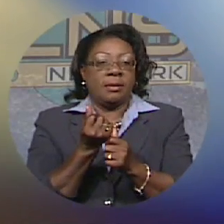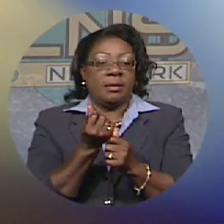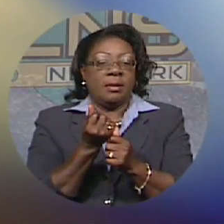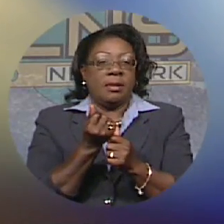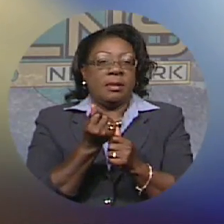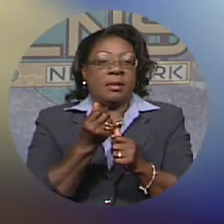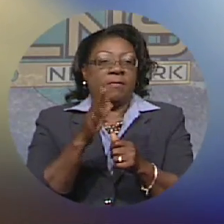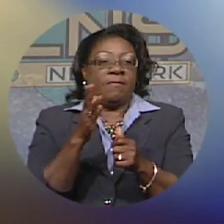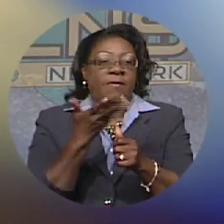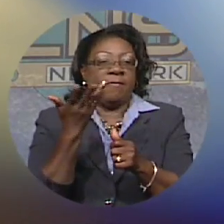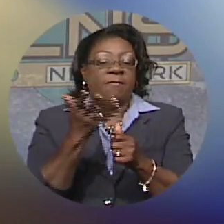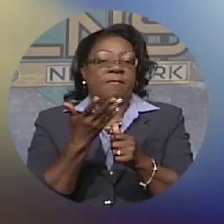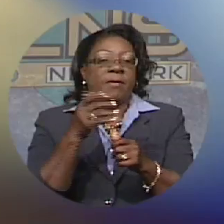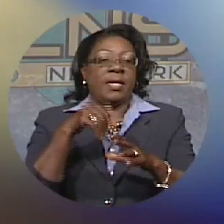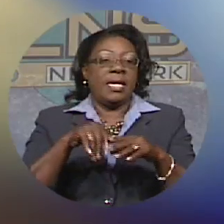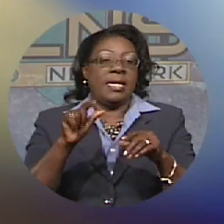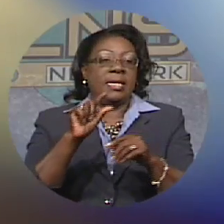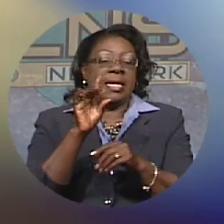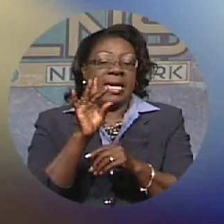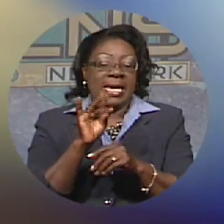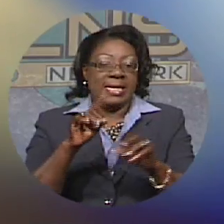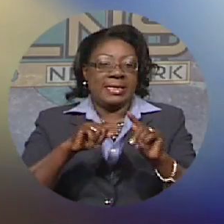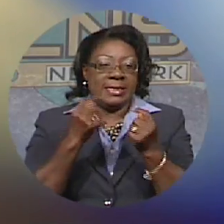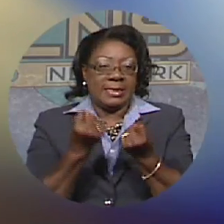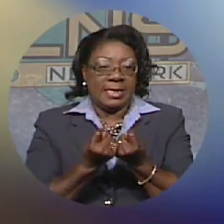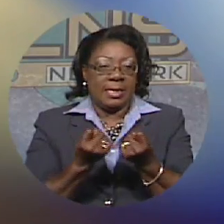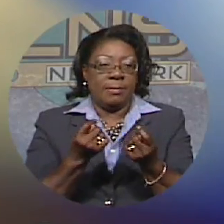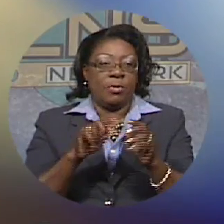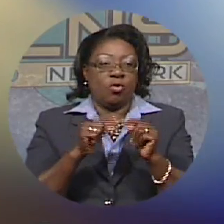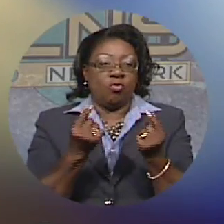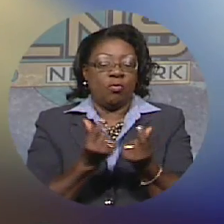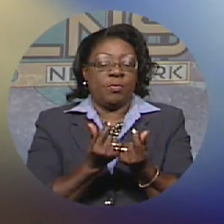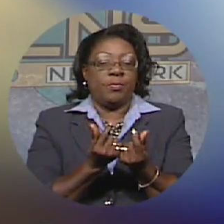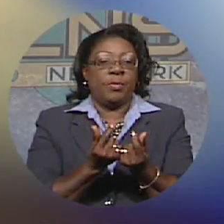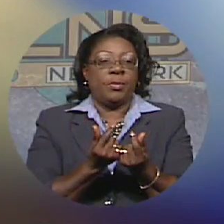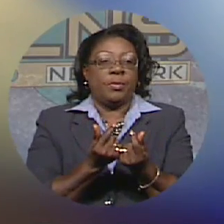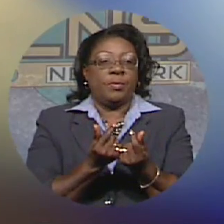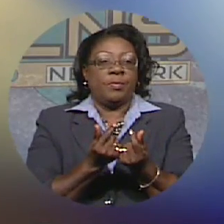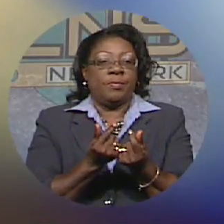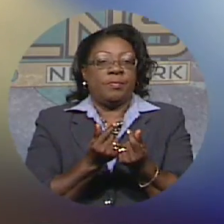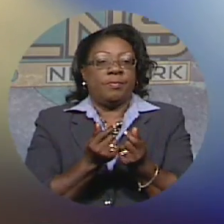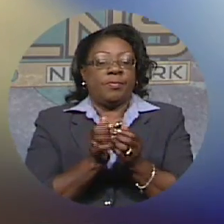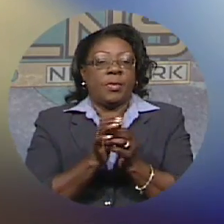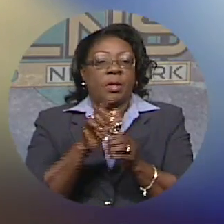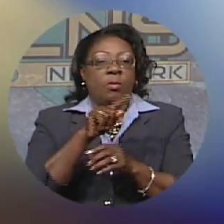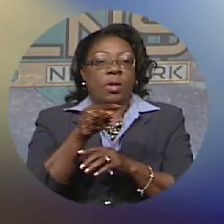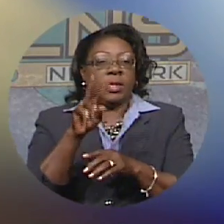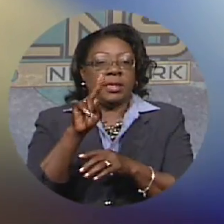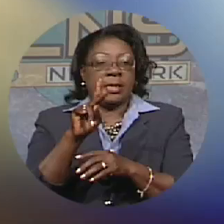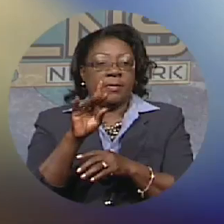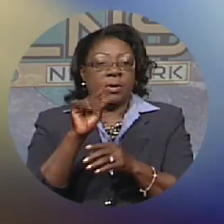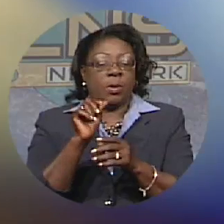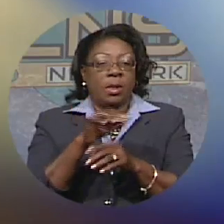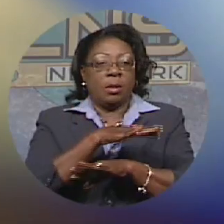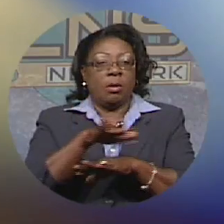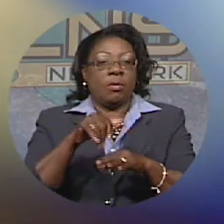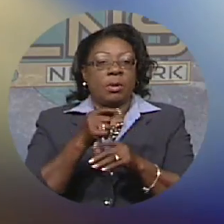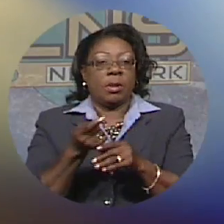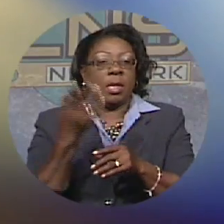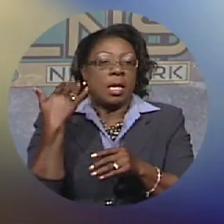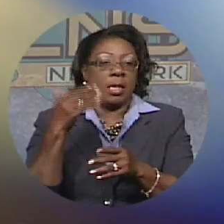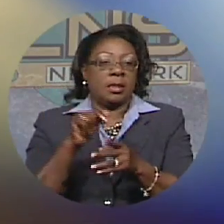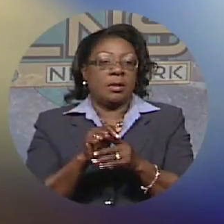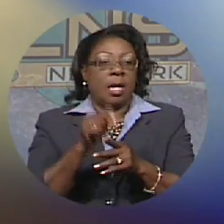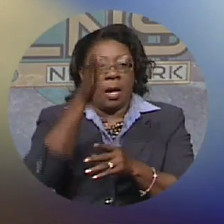currently 5th in the 8-team field, vying for the George Teal Trophy. They opened with a 31 over par 171. As of the last posting,